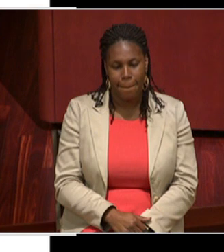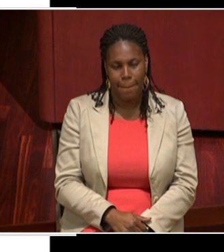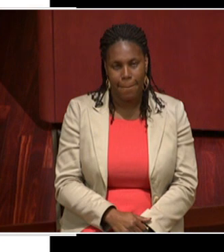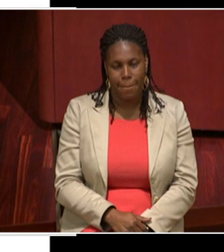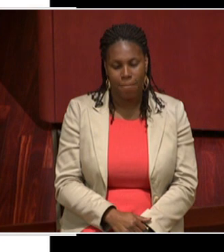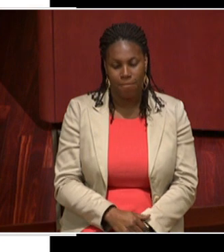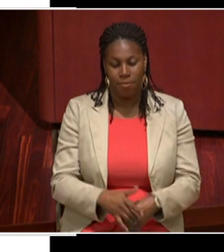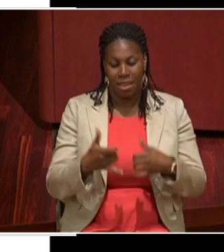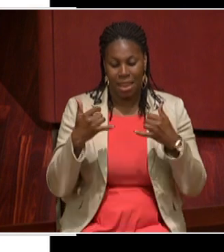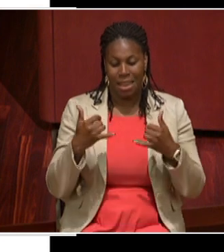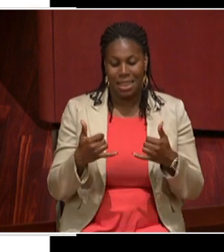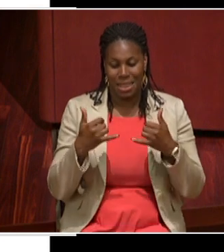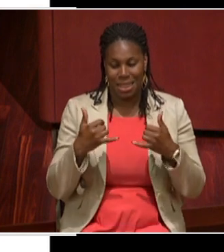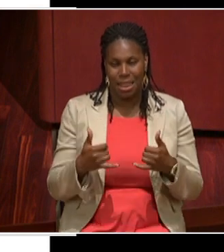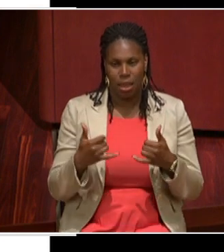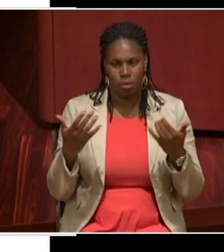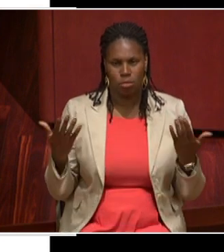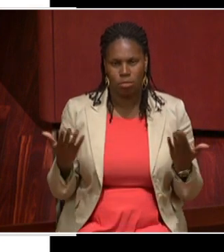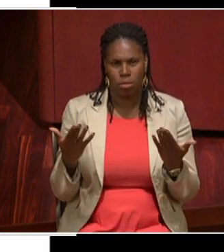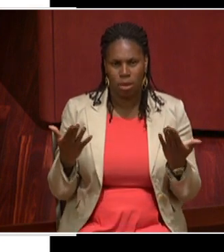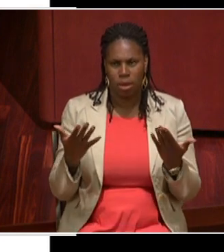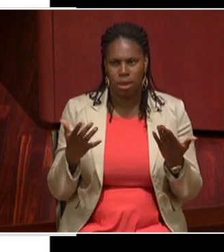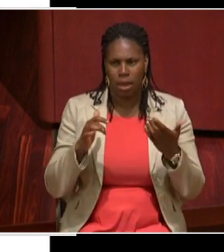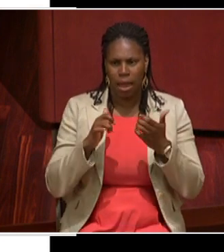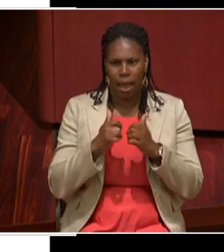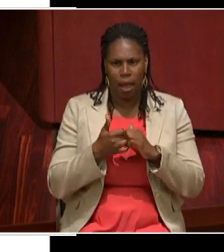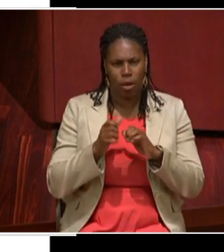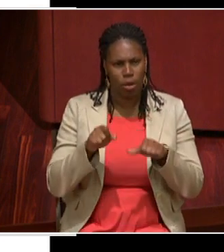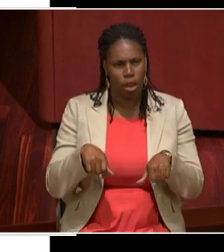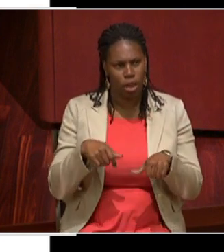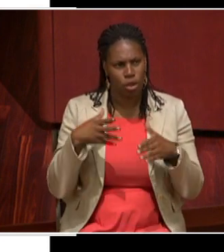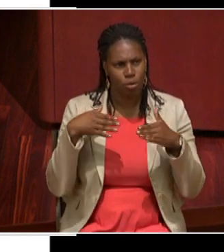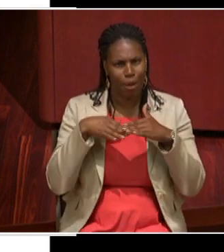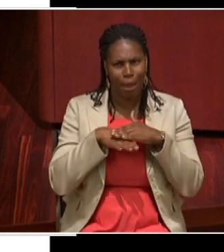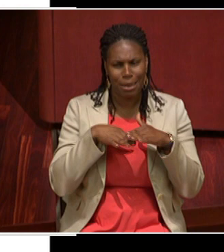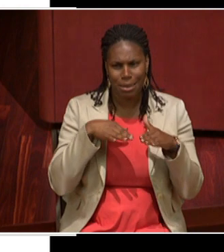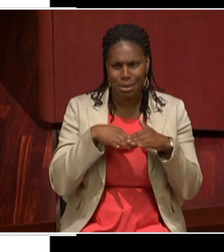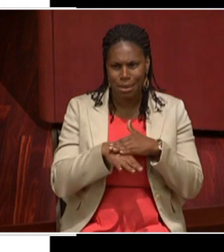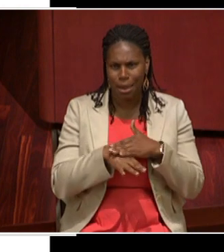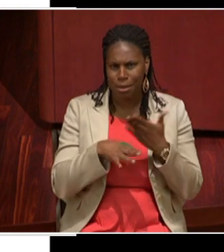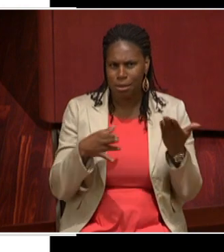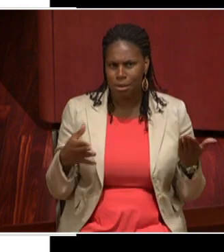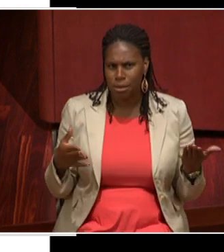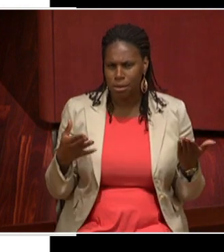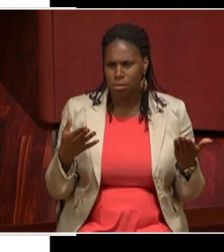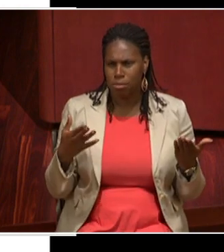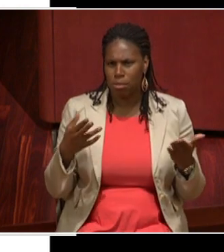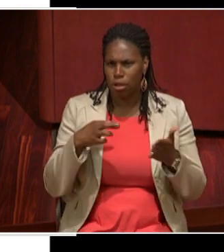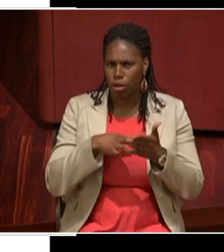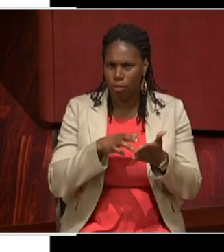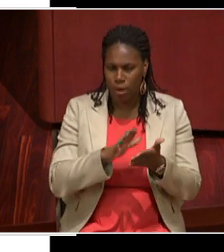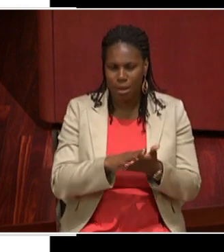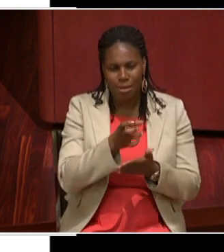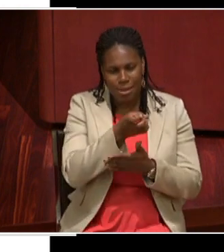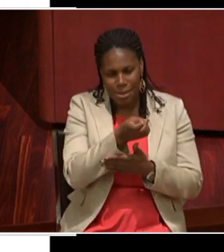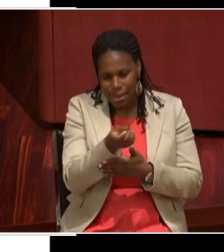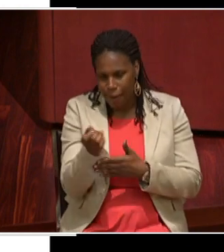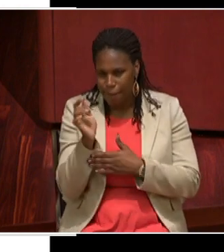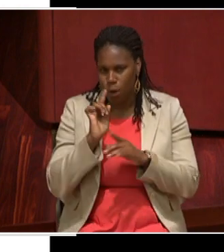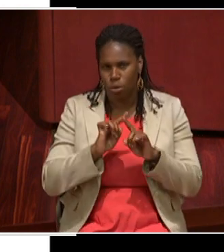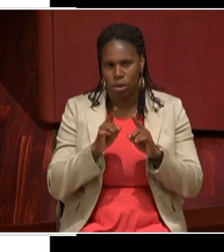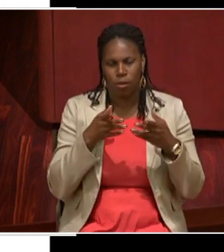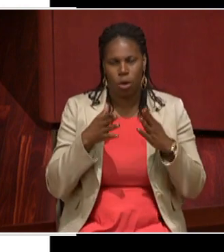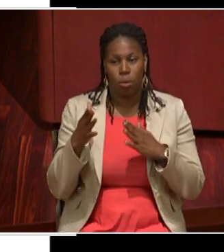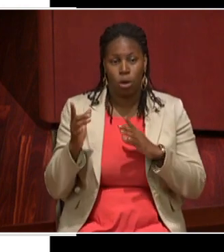Now again, this raises the question, how can you access passenger arrival records? There's several different ways. You can visit the National